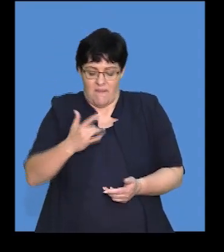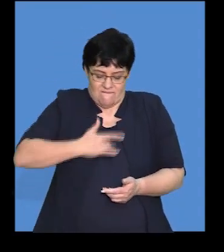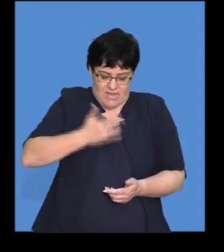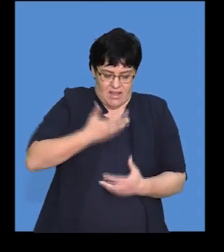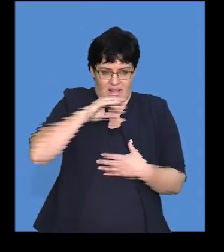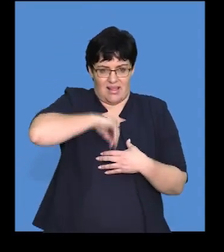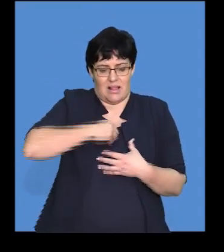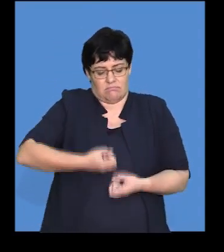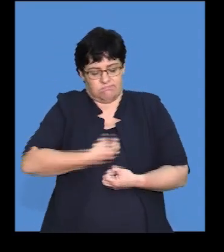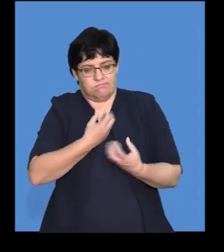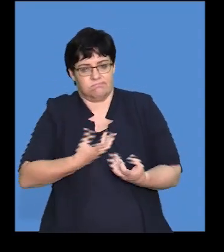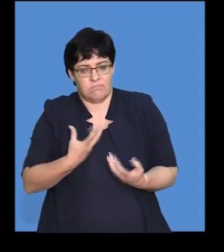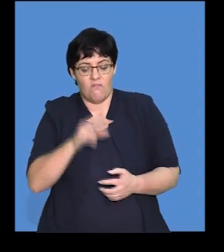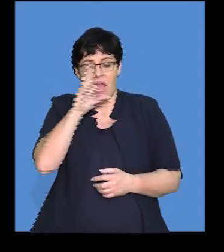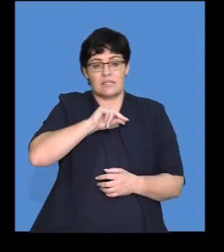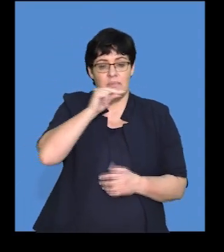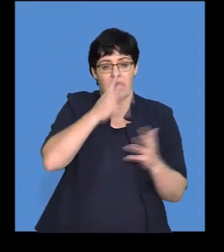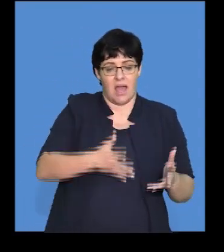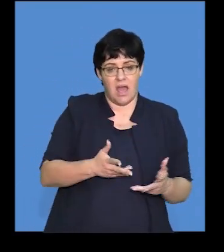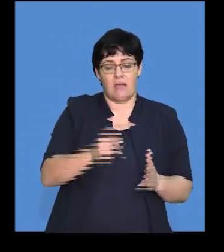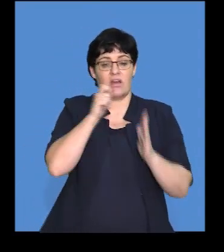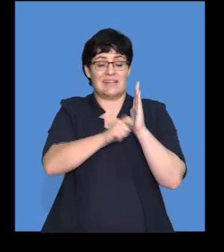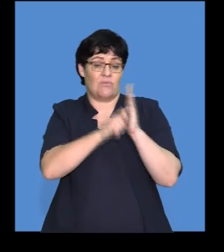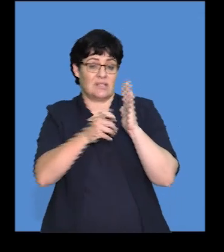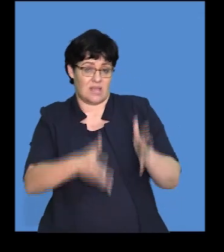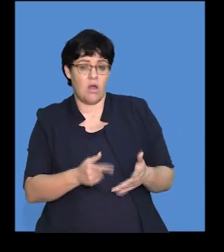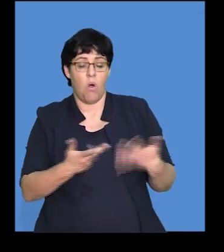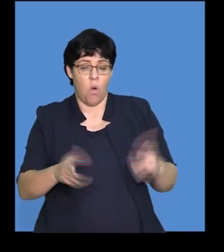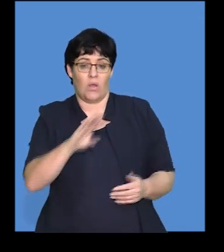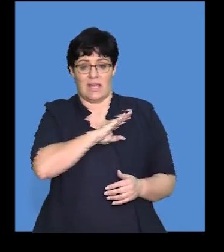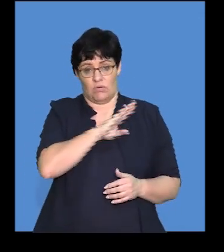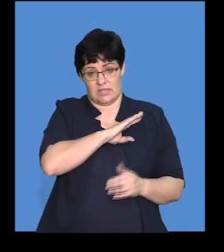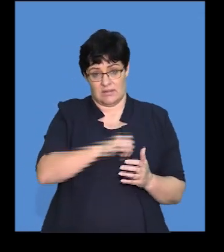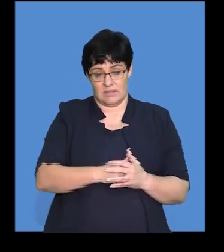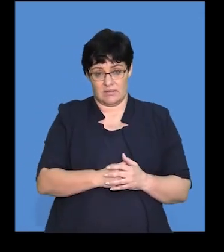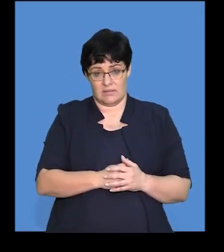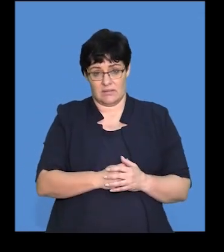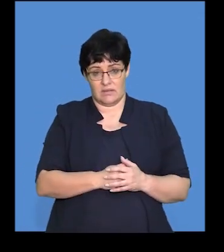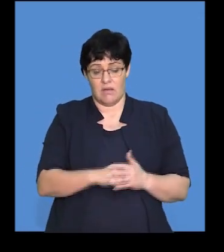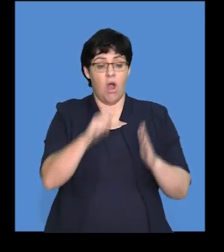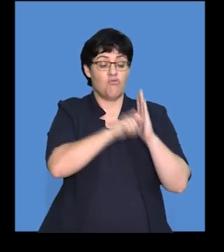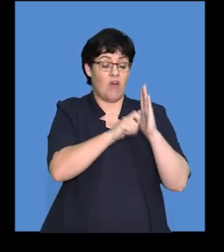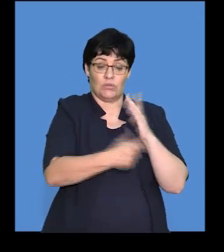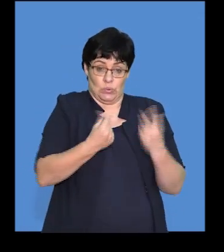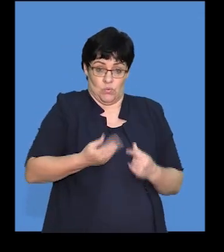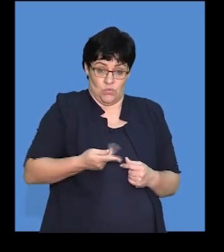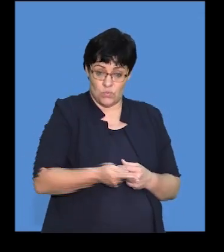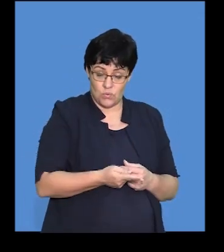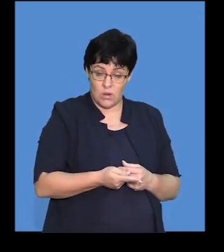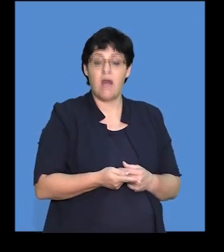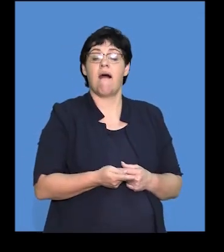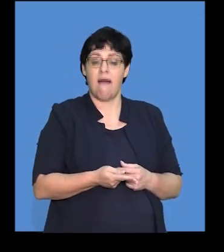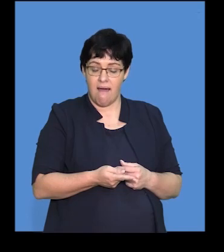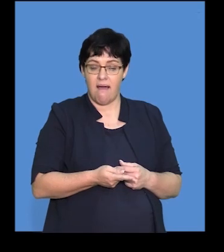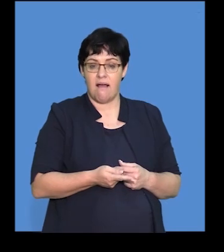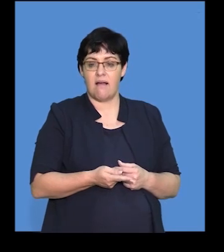of a speaker, a narrator, or a character. When a writer does that, this is what we